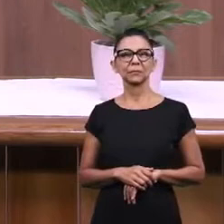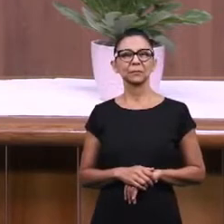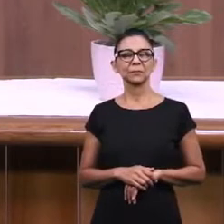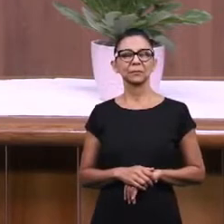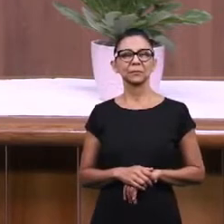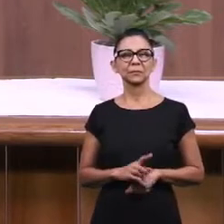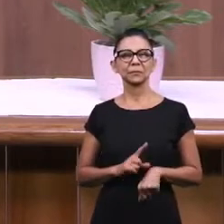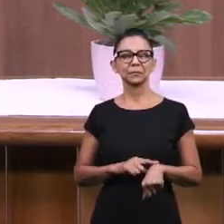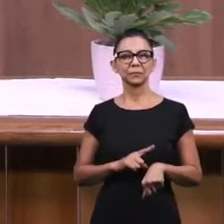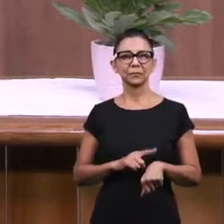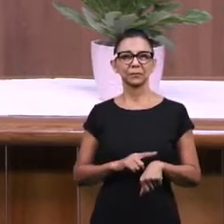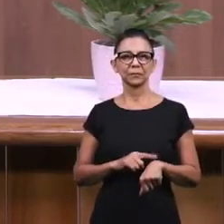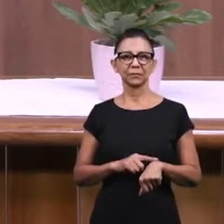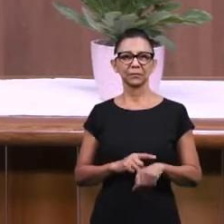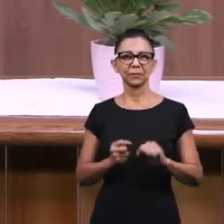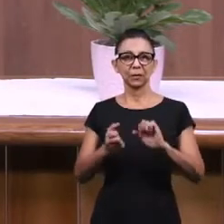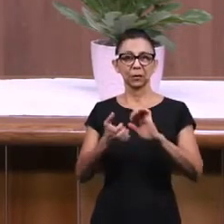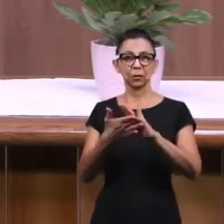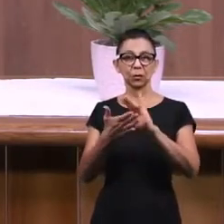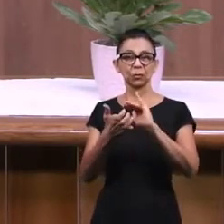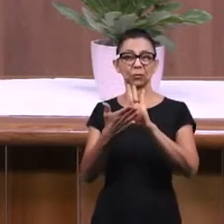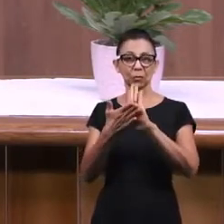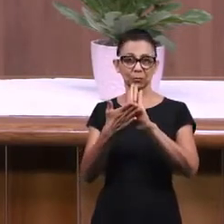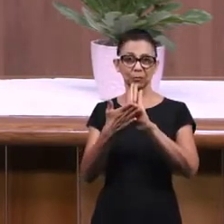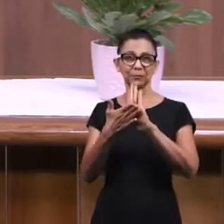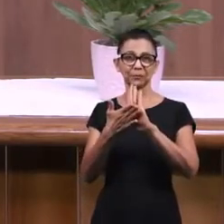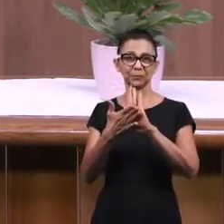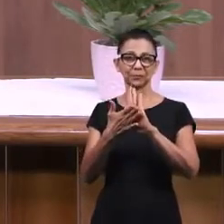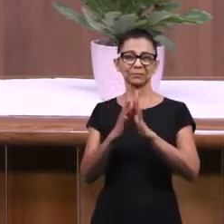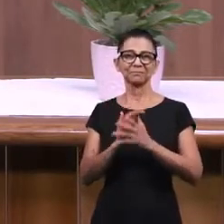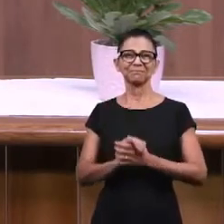and we shall now glorify the name of the Lord,